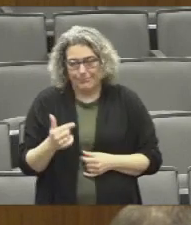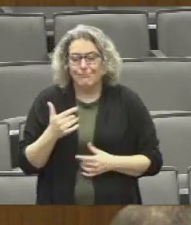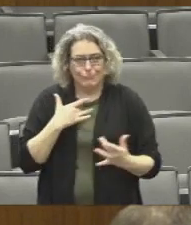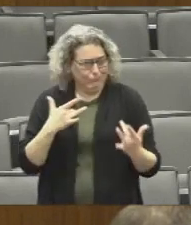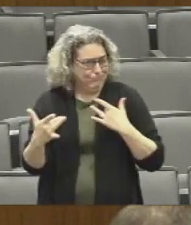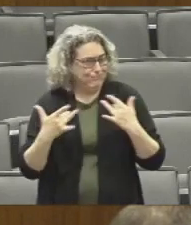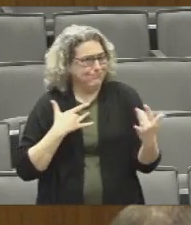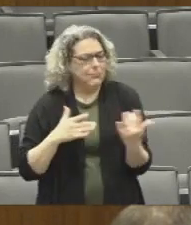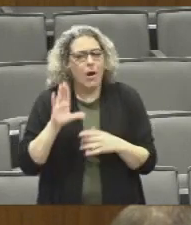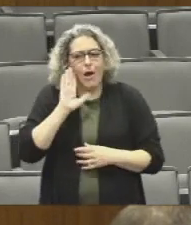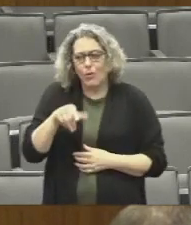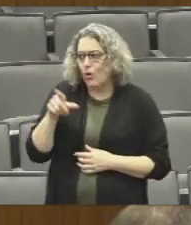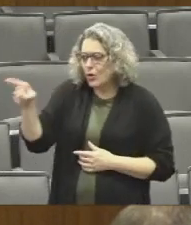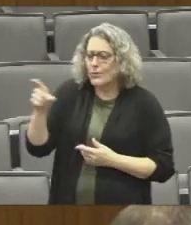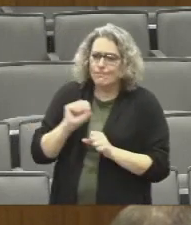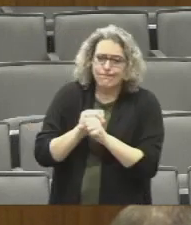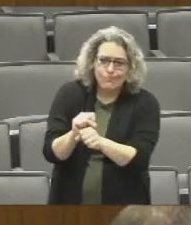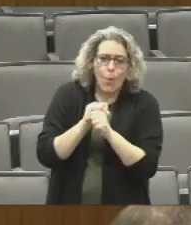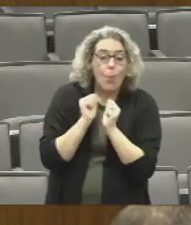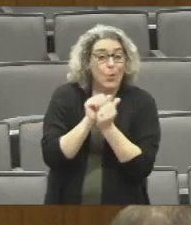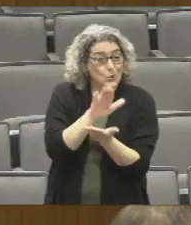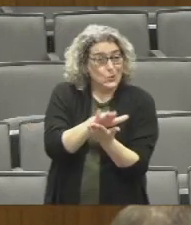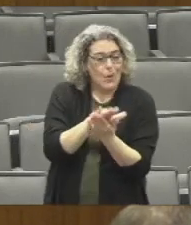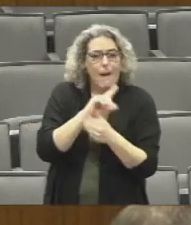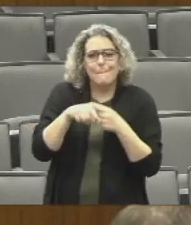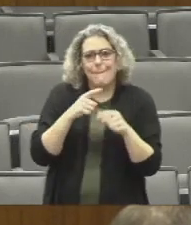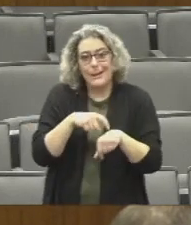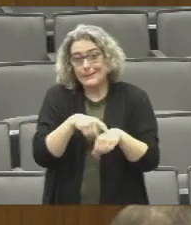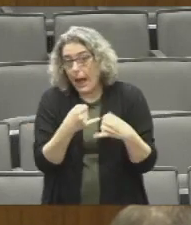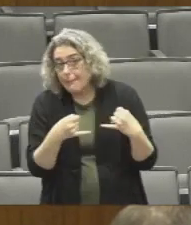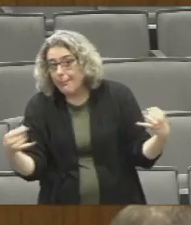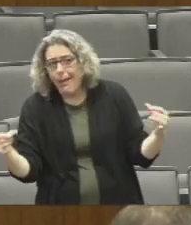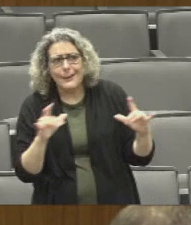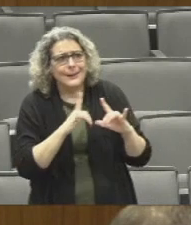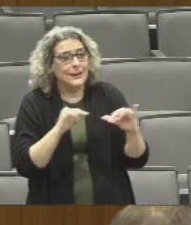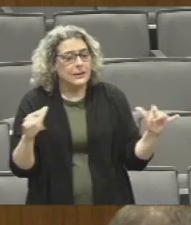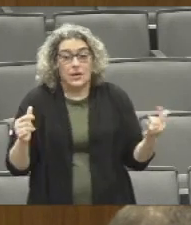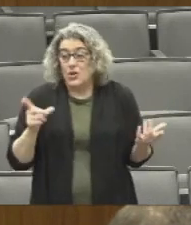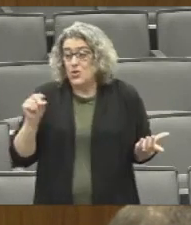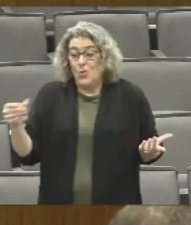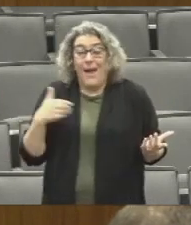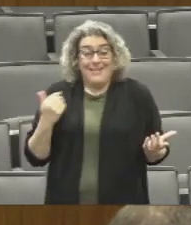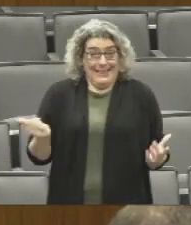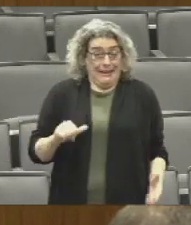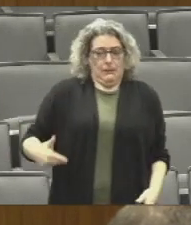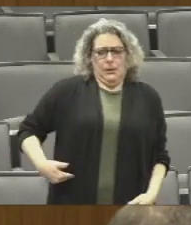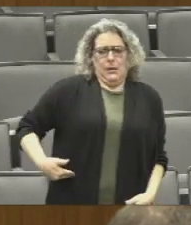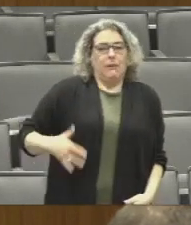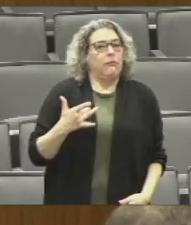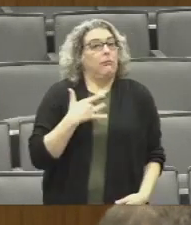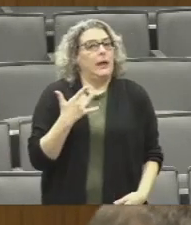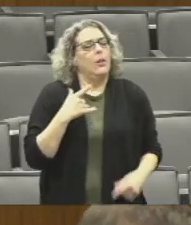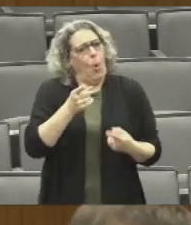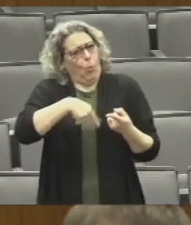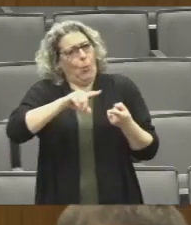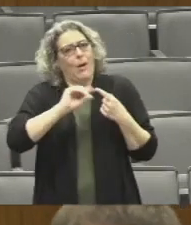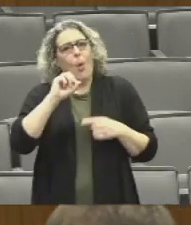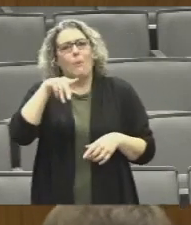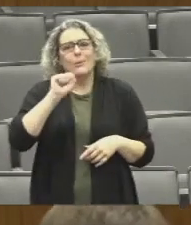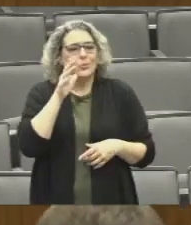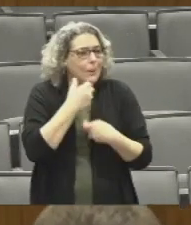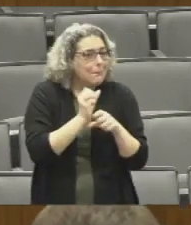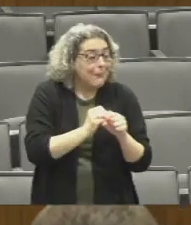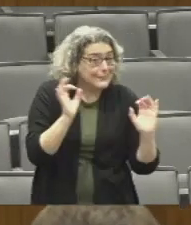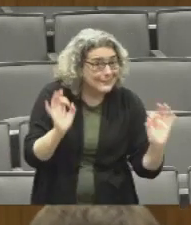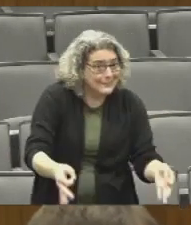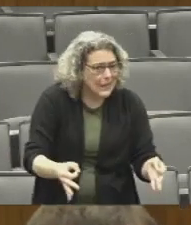districts on timeline, et cetera. Do you have any indication as far as even just when they may make a decision and what